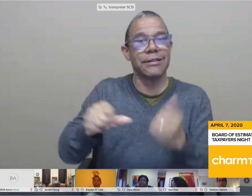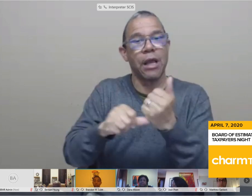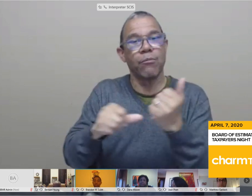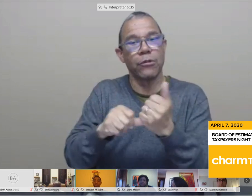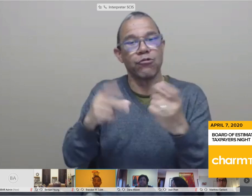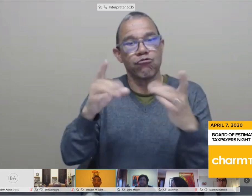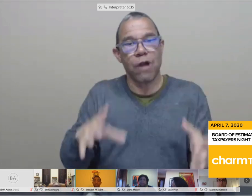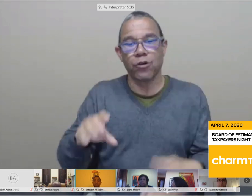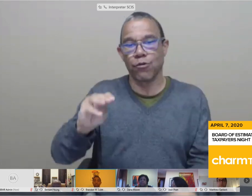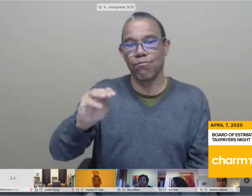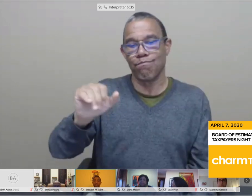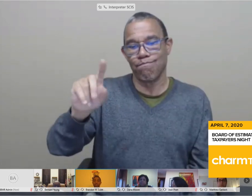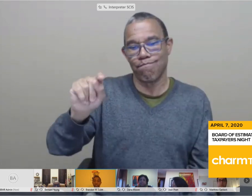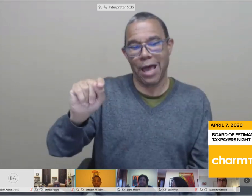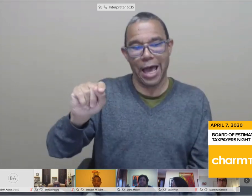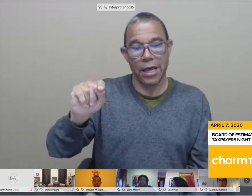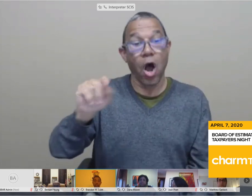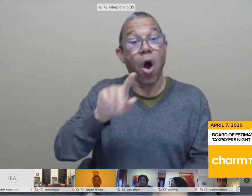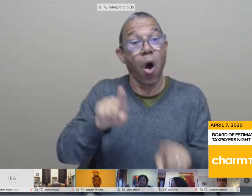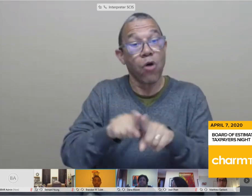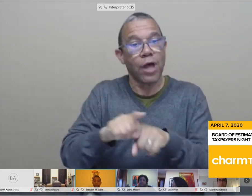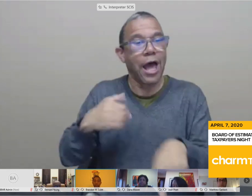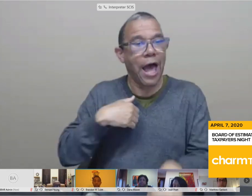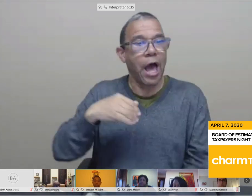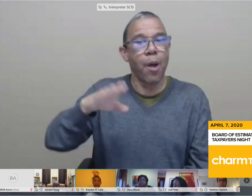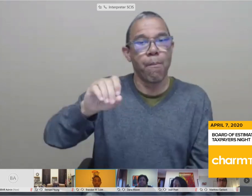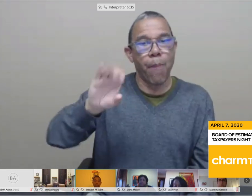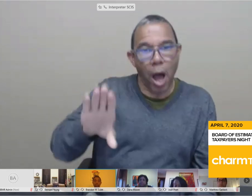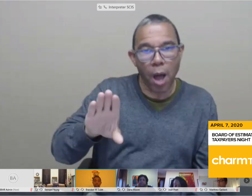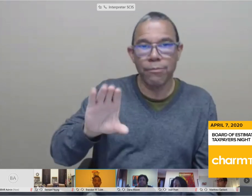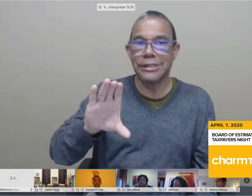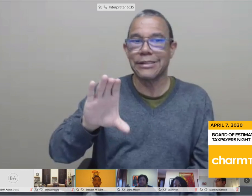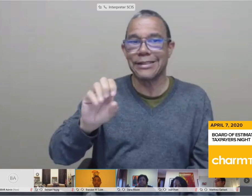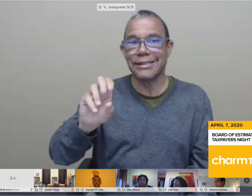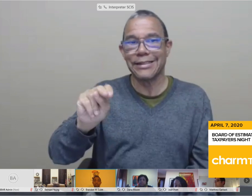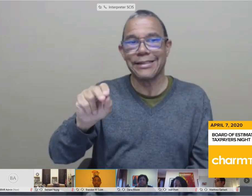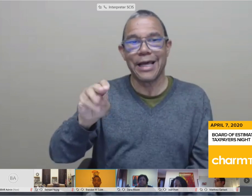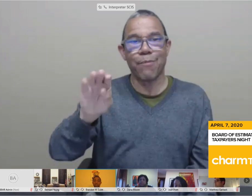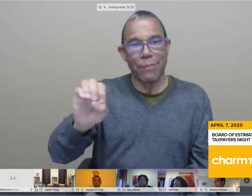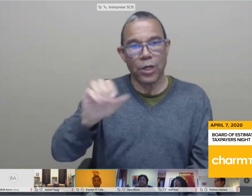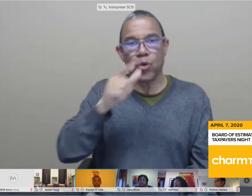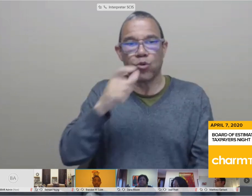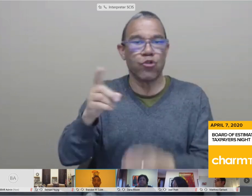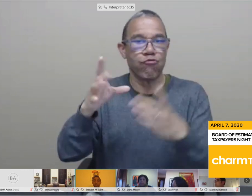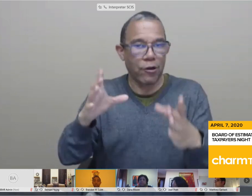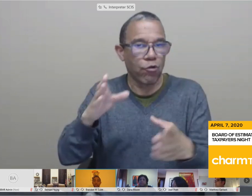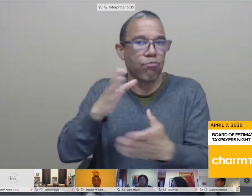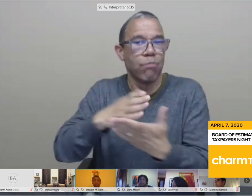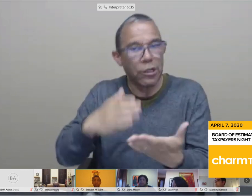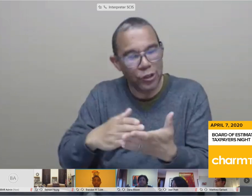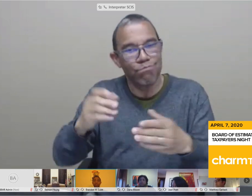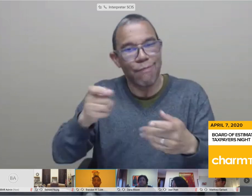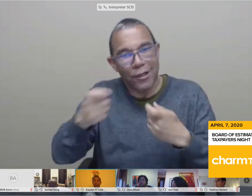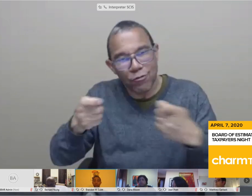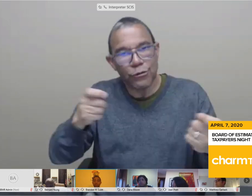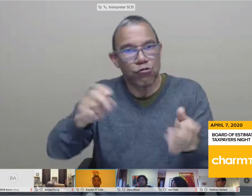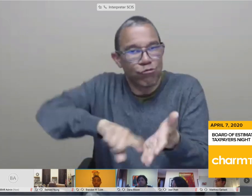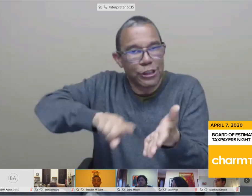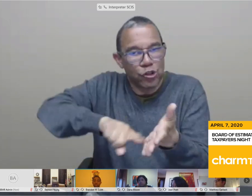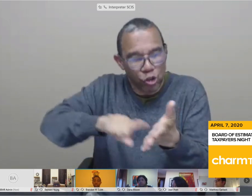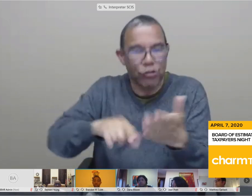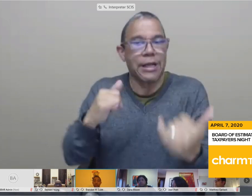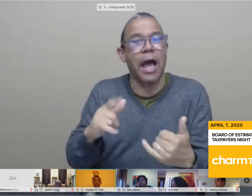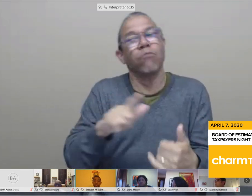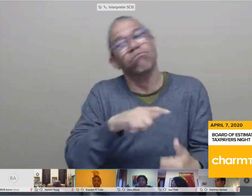Garbar. We also have Mr. Bob Sinemy, Director of the Bureau of Budget and Management Research. I will now turn it over to Bob